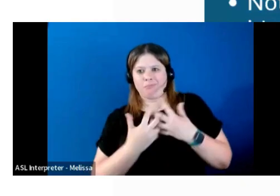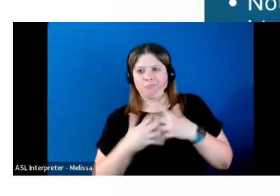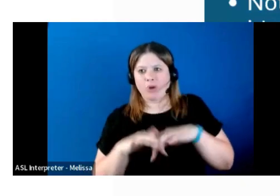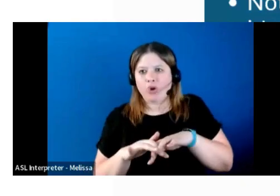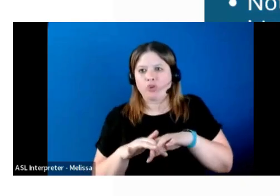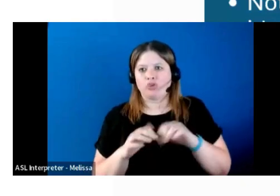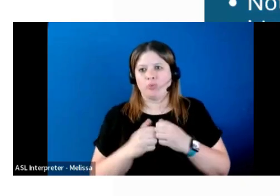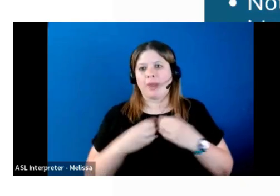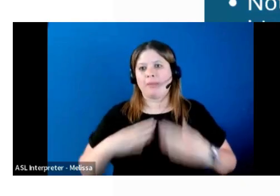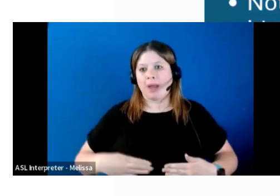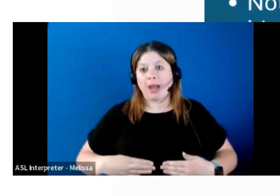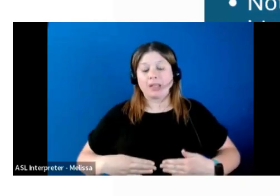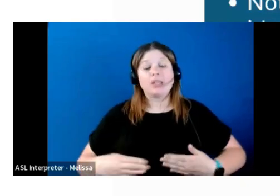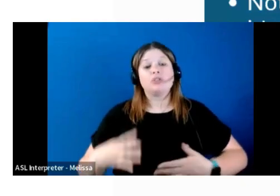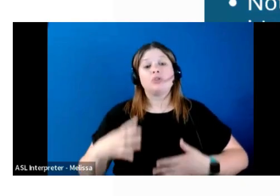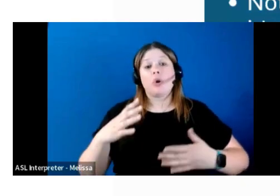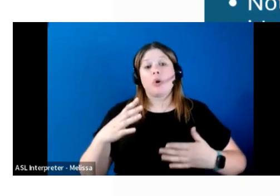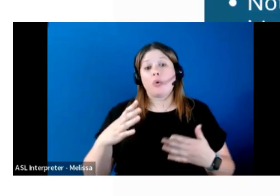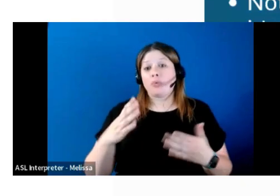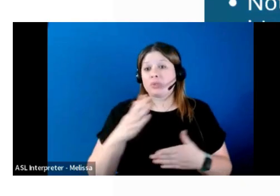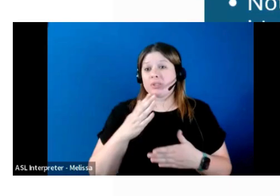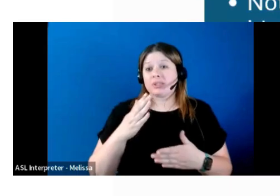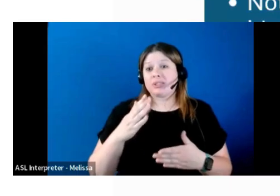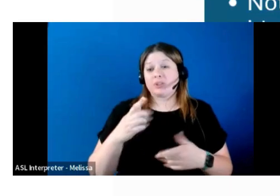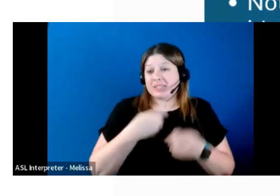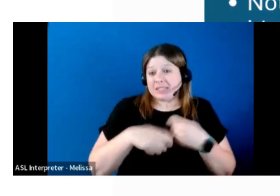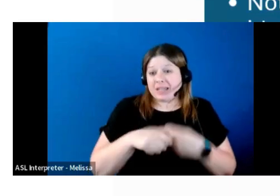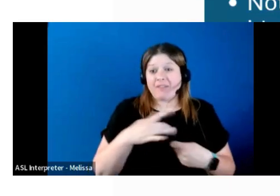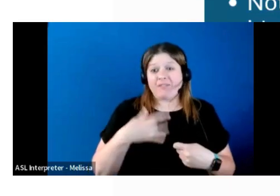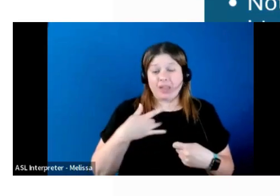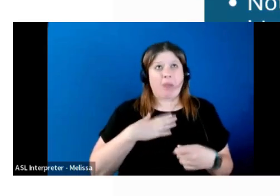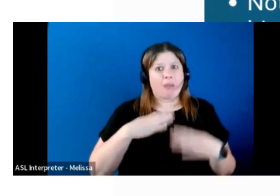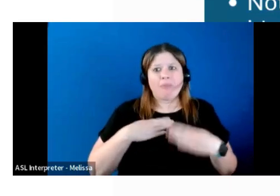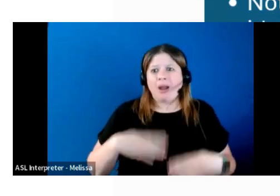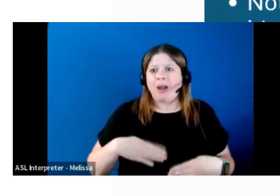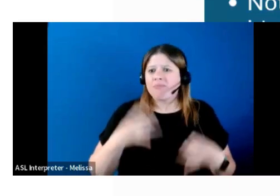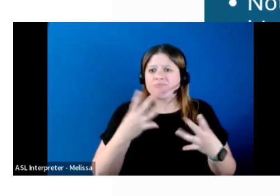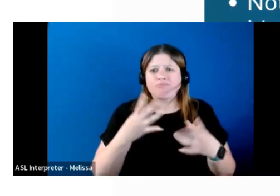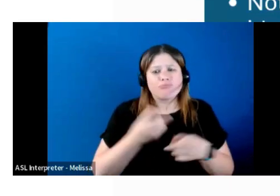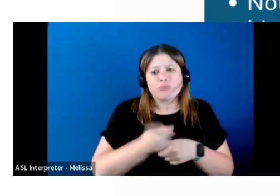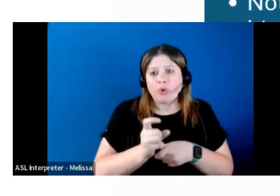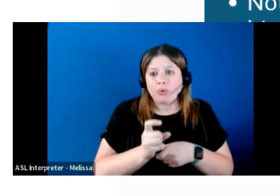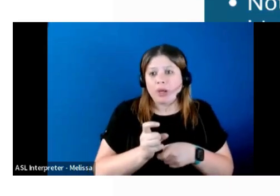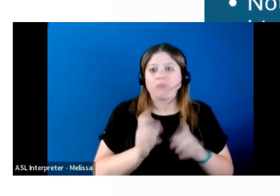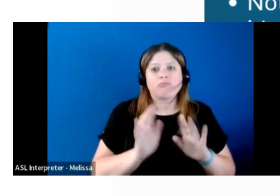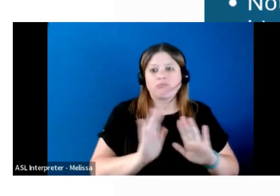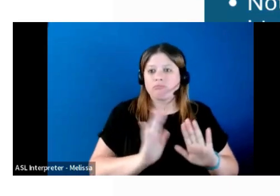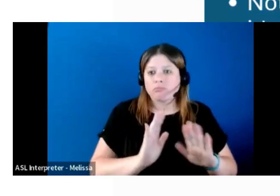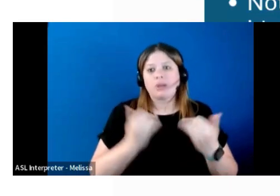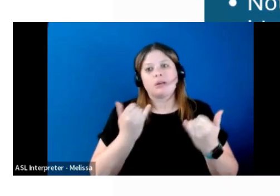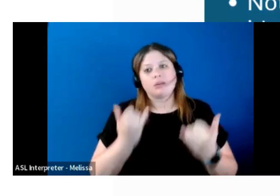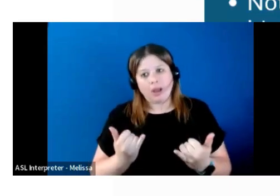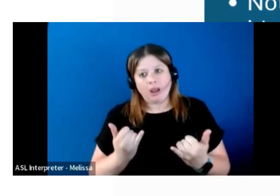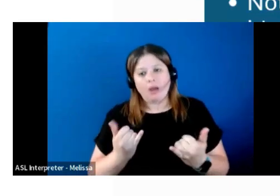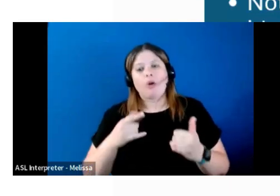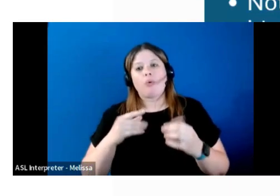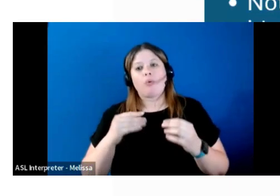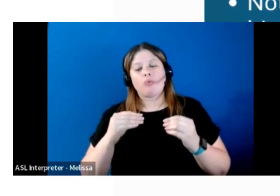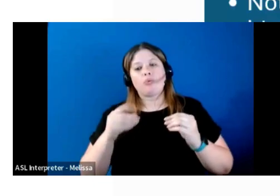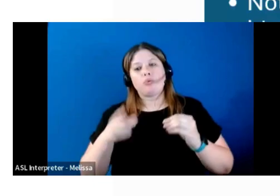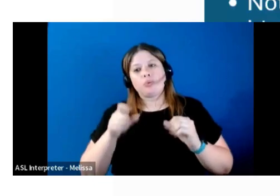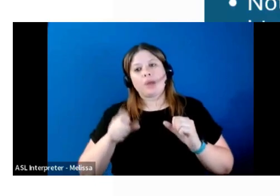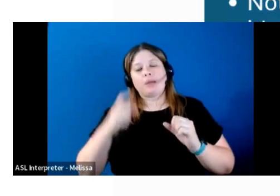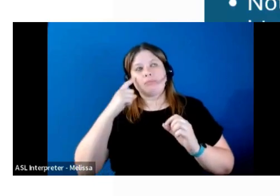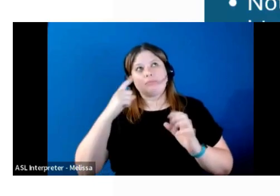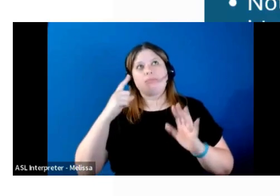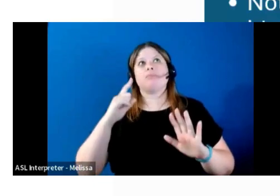ruined, there can be a little more space to say, I'm having the thought that my body is ruined. Or